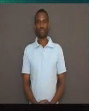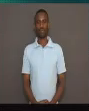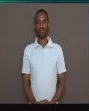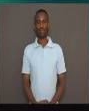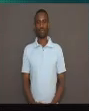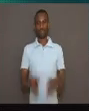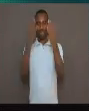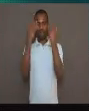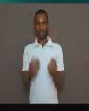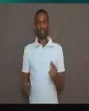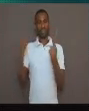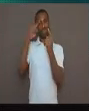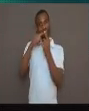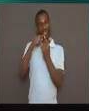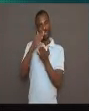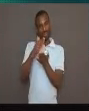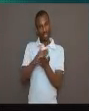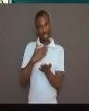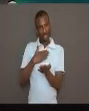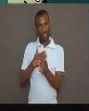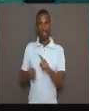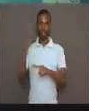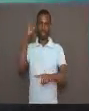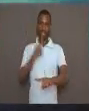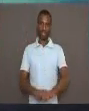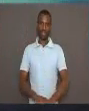Let's get back to our lesson.